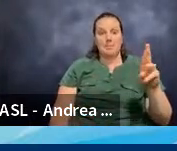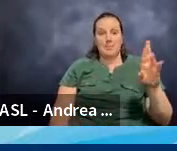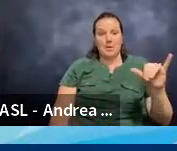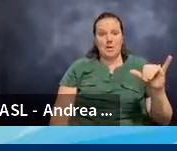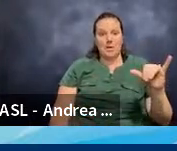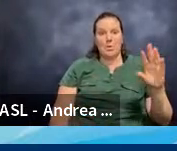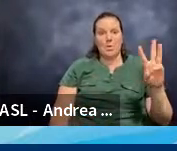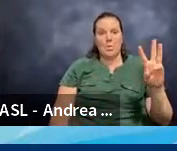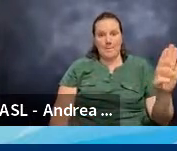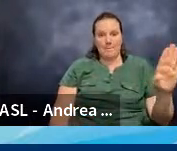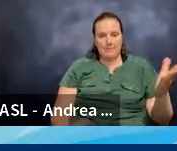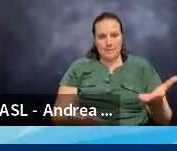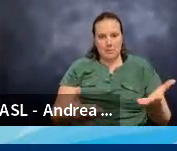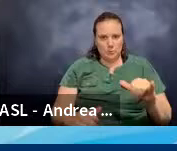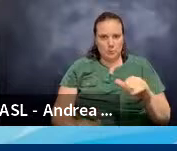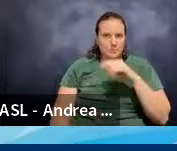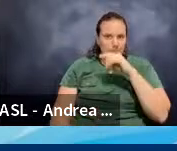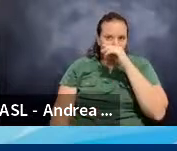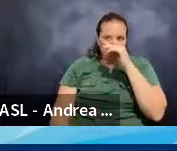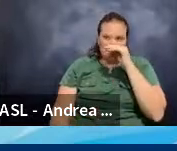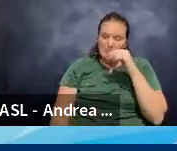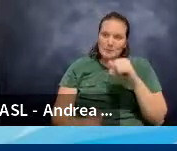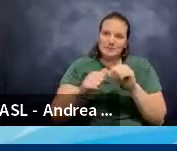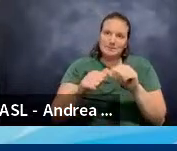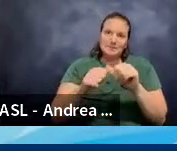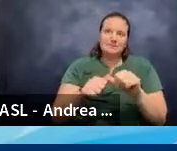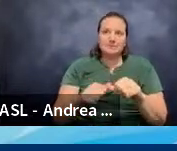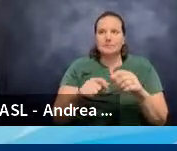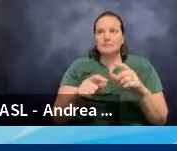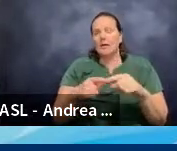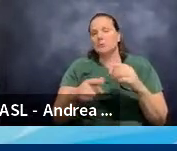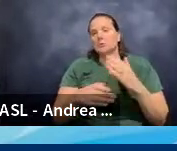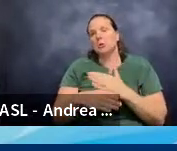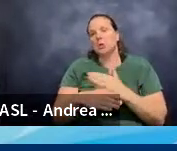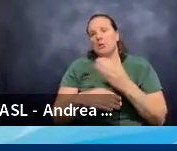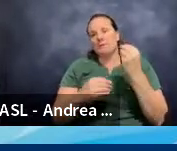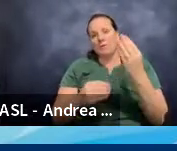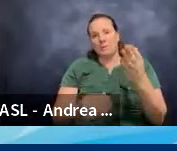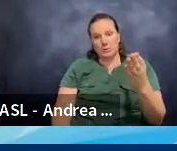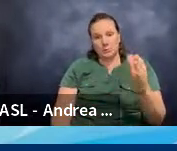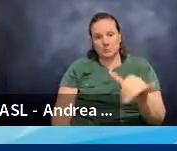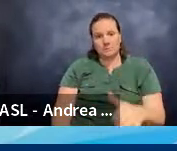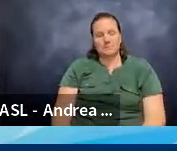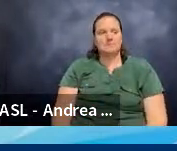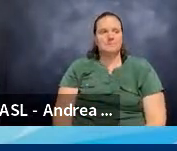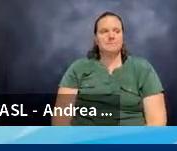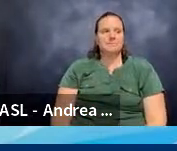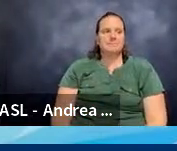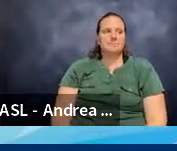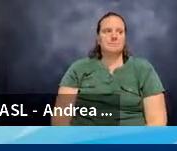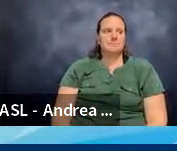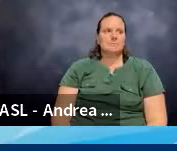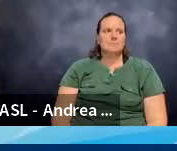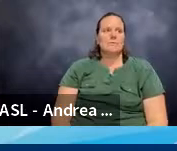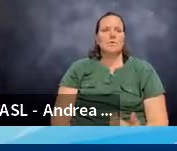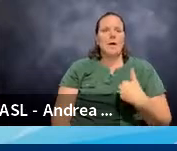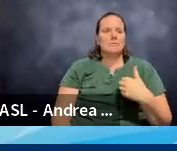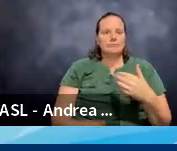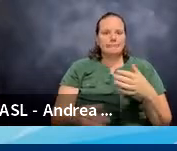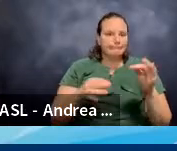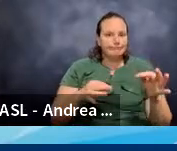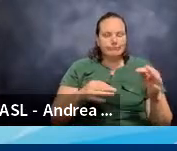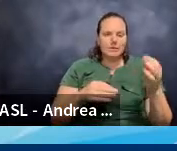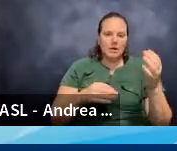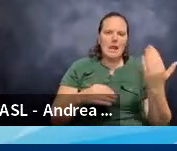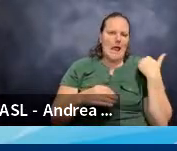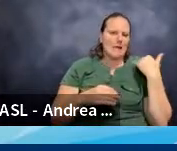I'm going to continue on and share a little bit more information. You got some insight last month, but we have